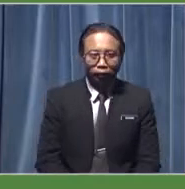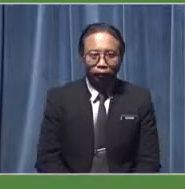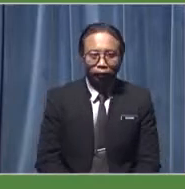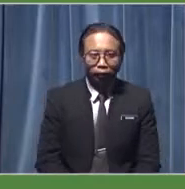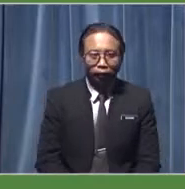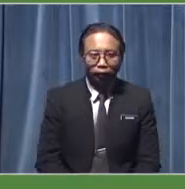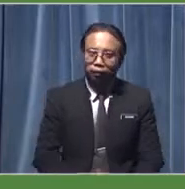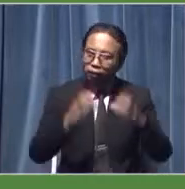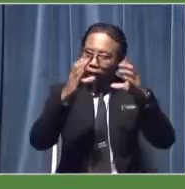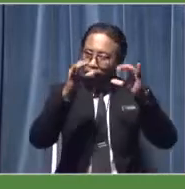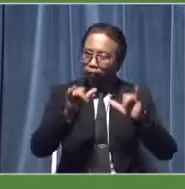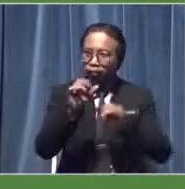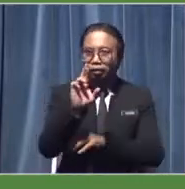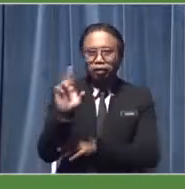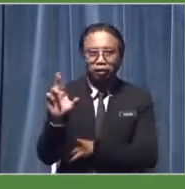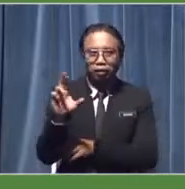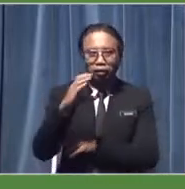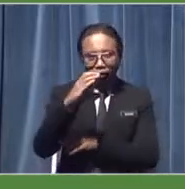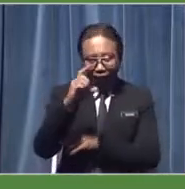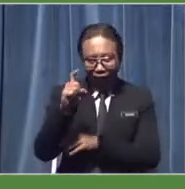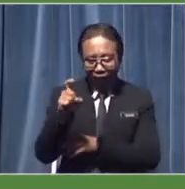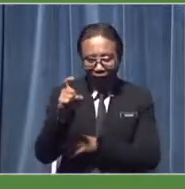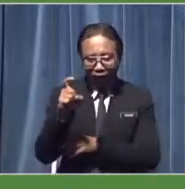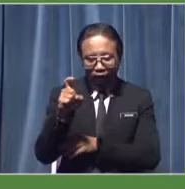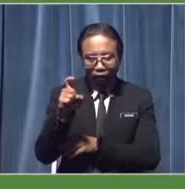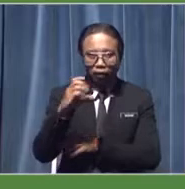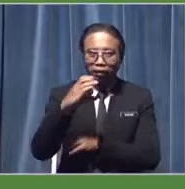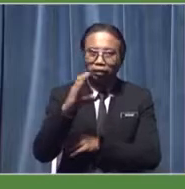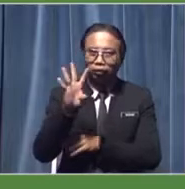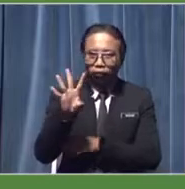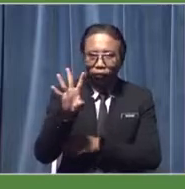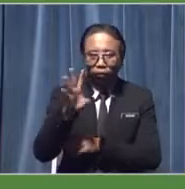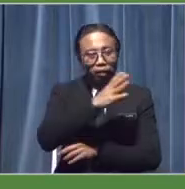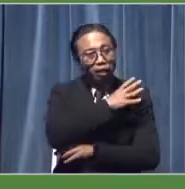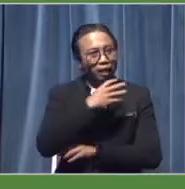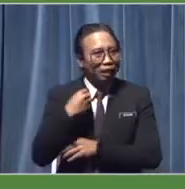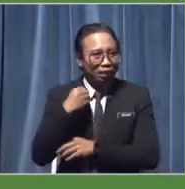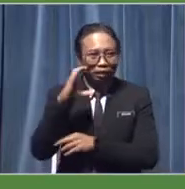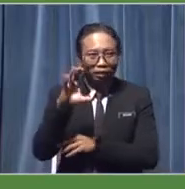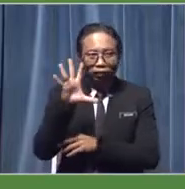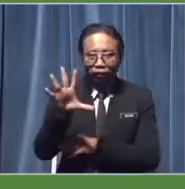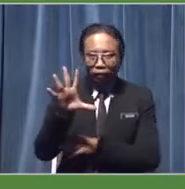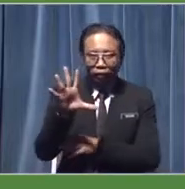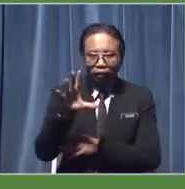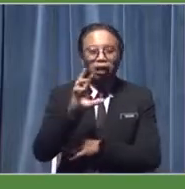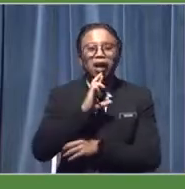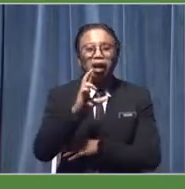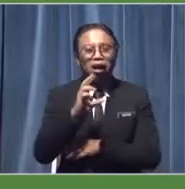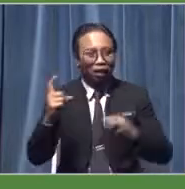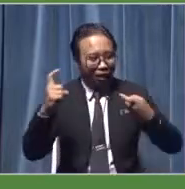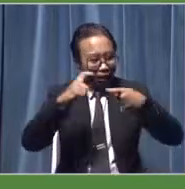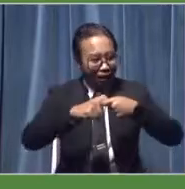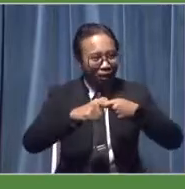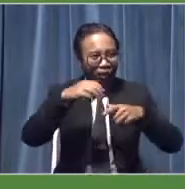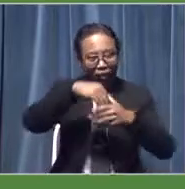Since capacitors Cx, C4, and C5 are connected